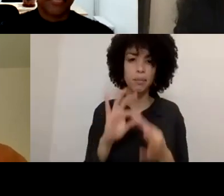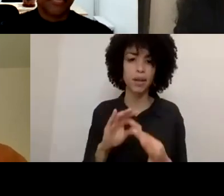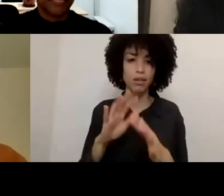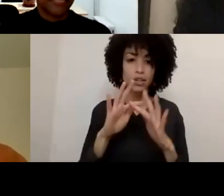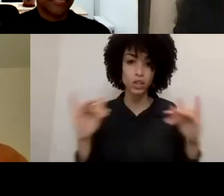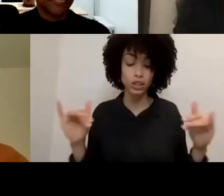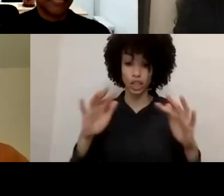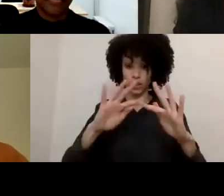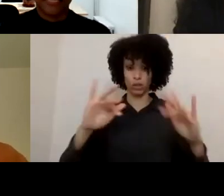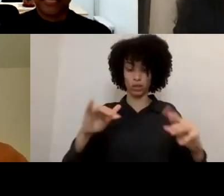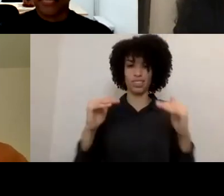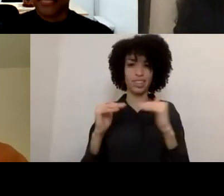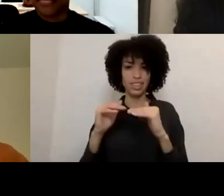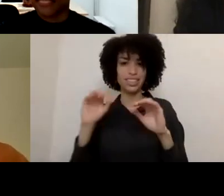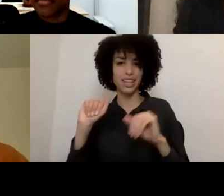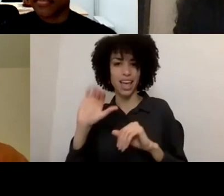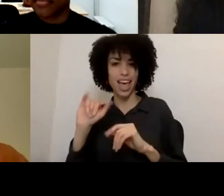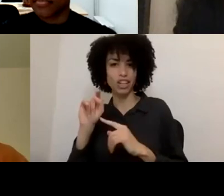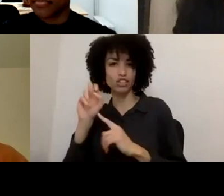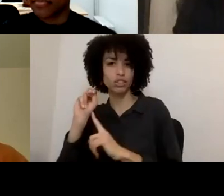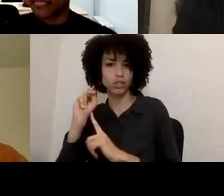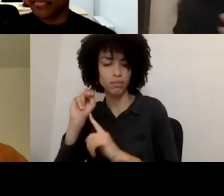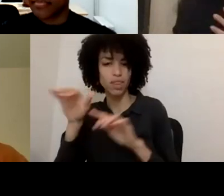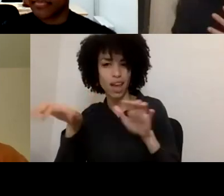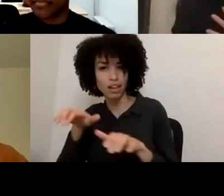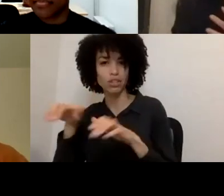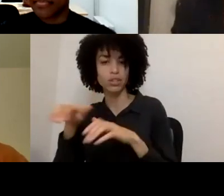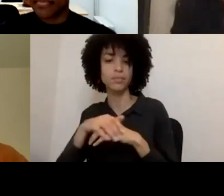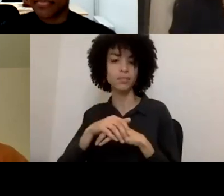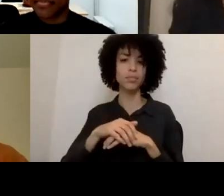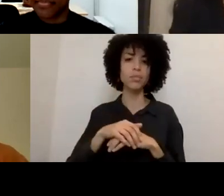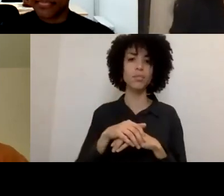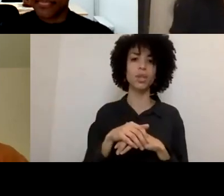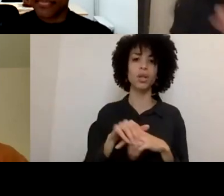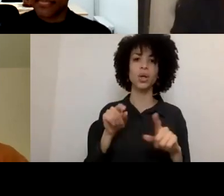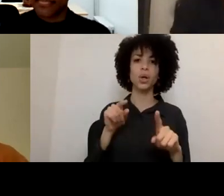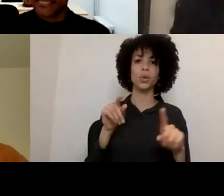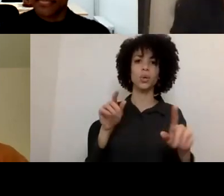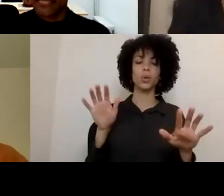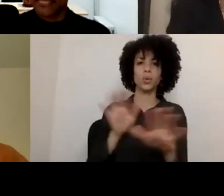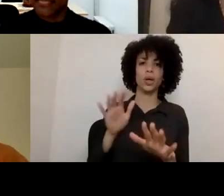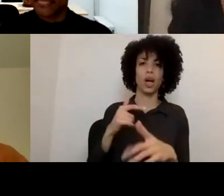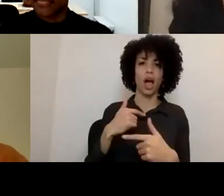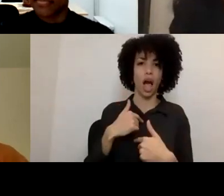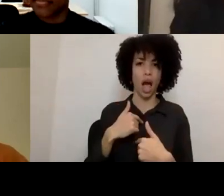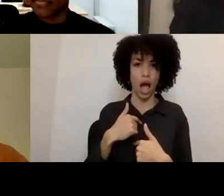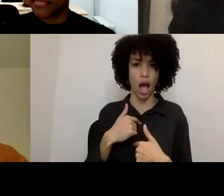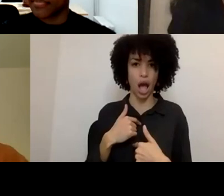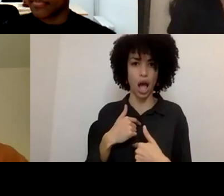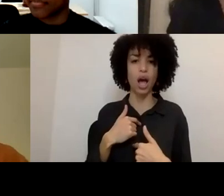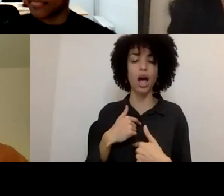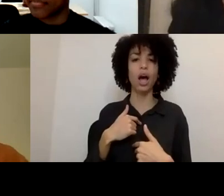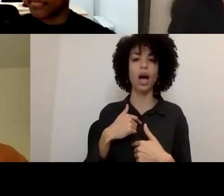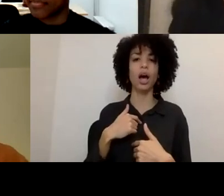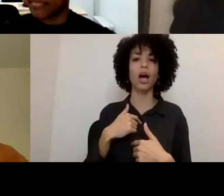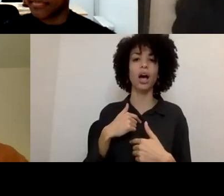action. Thank you for saying that. And I had such a visceral reaction to you using that word. And I understand it was in the context of a